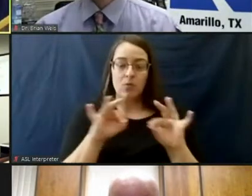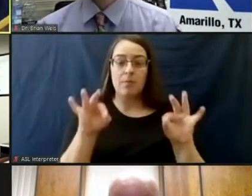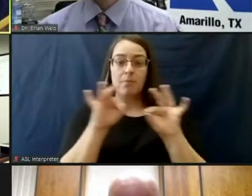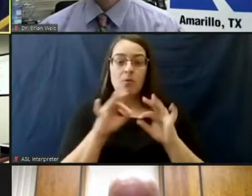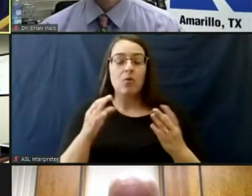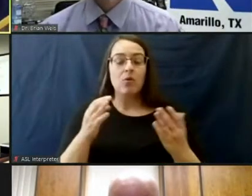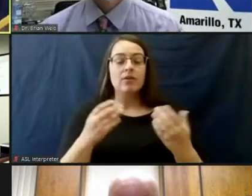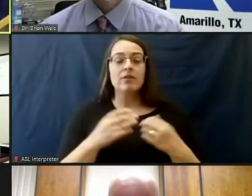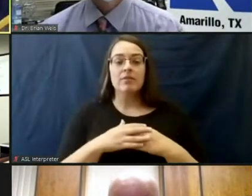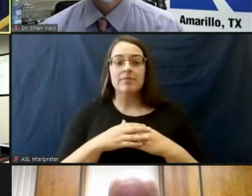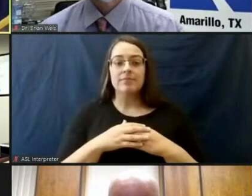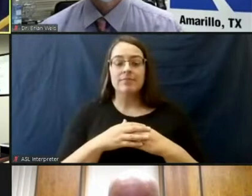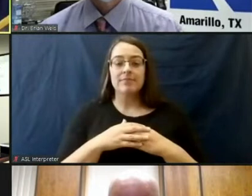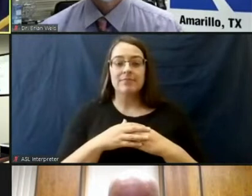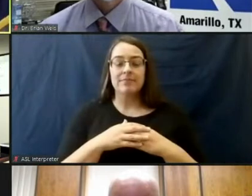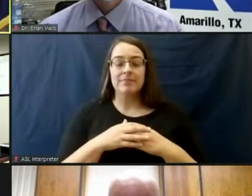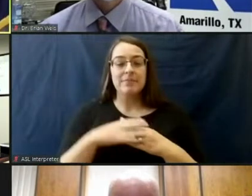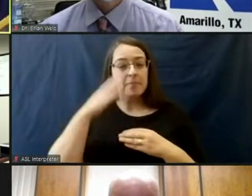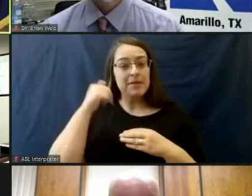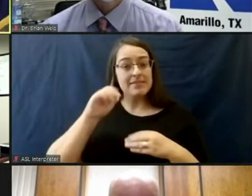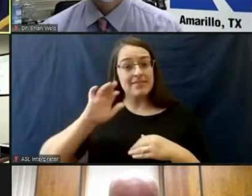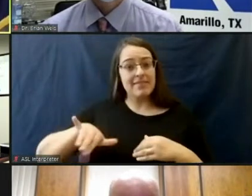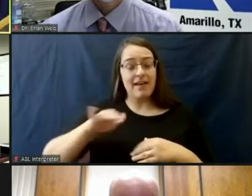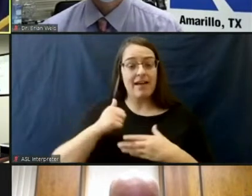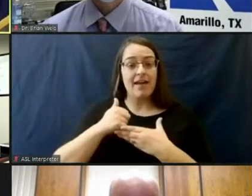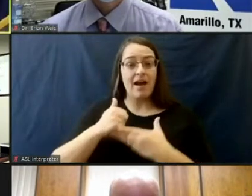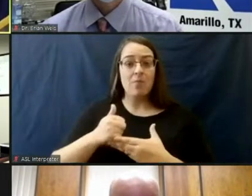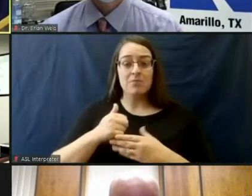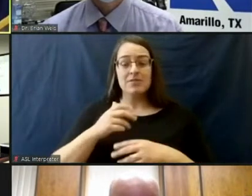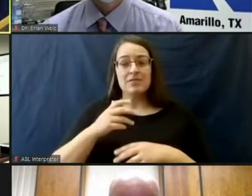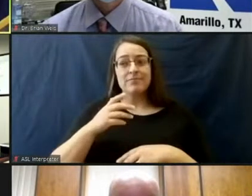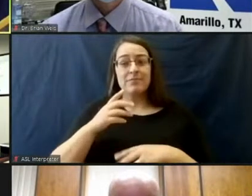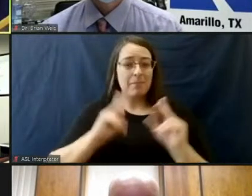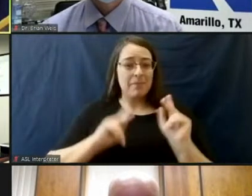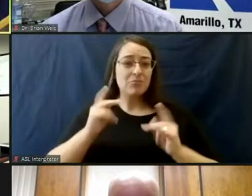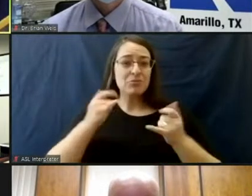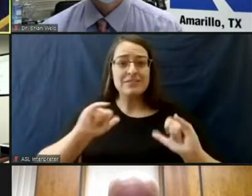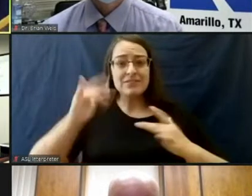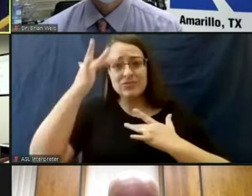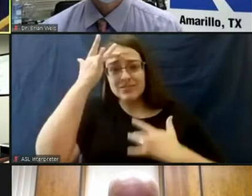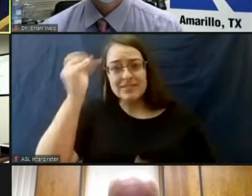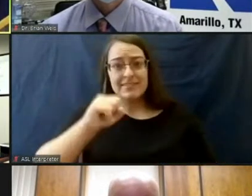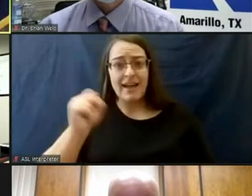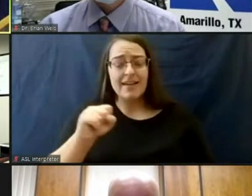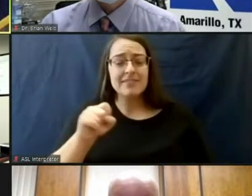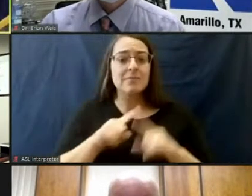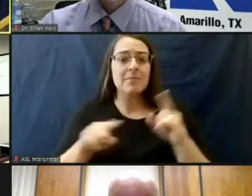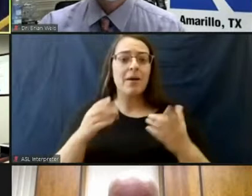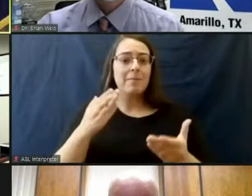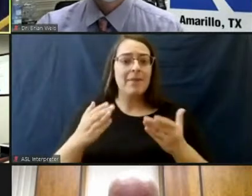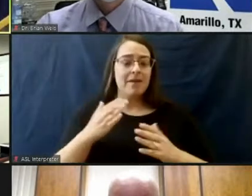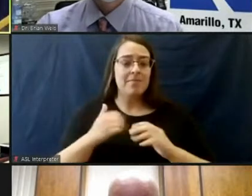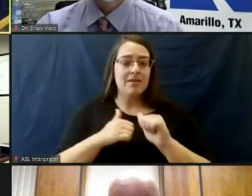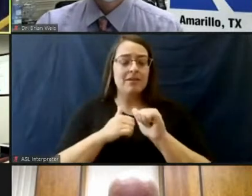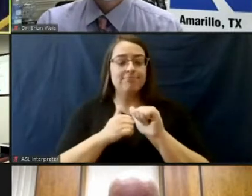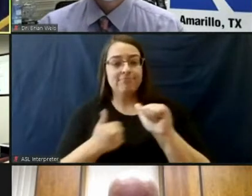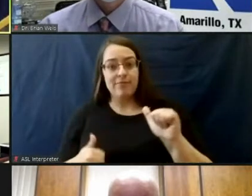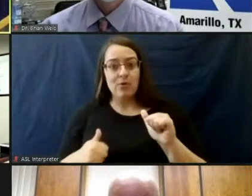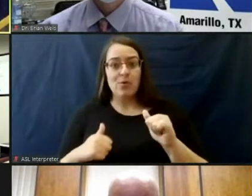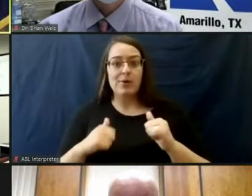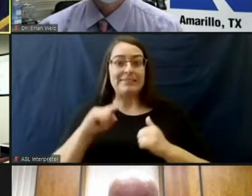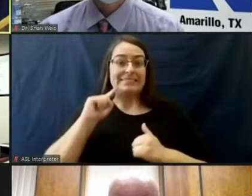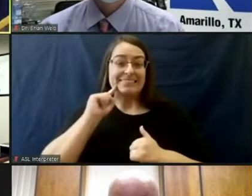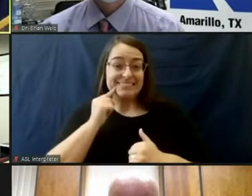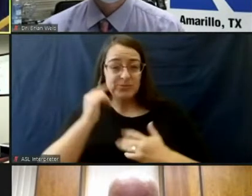to prevent those getting ill, but also to prevent those who still might get COVID-19 from being seriously